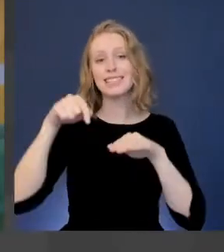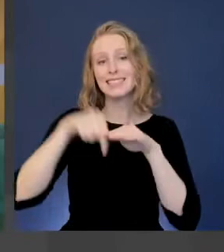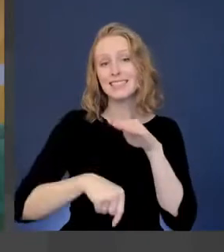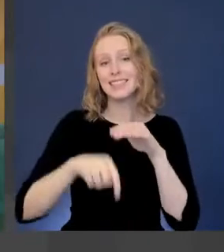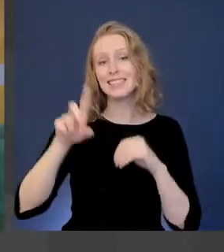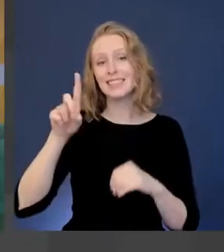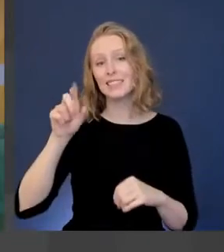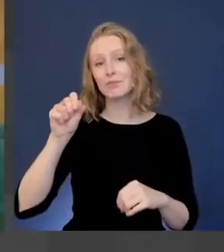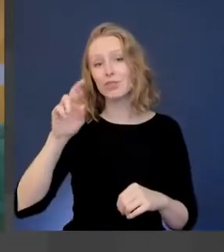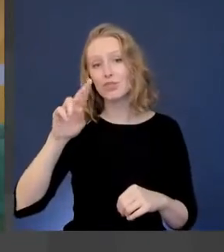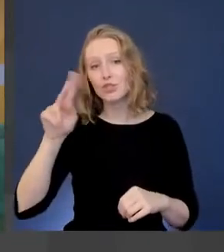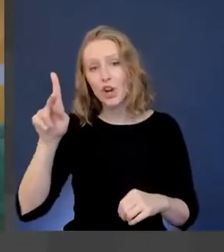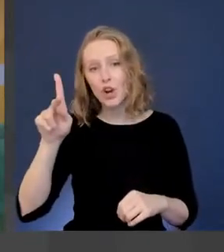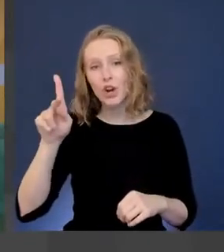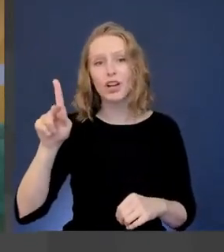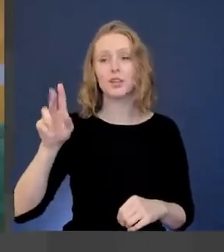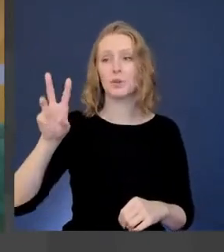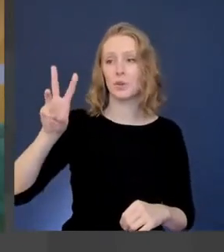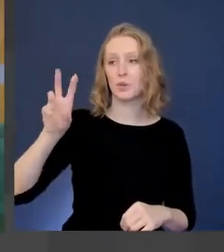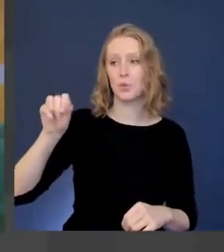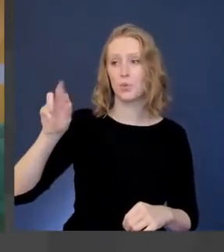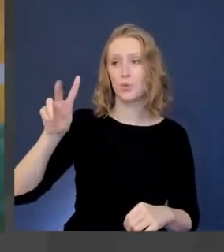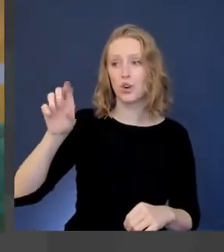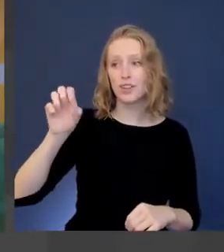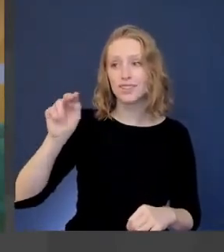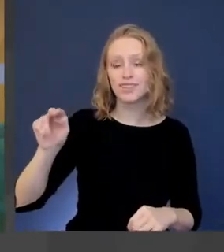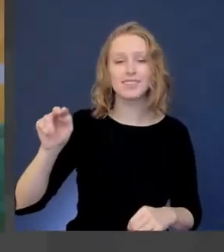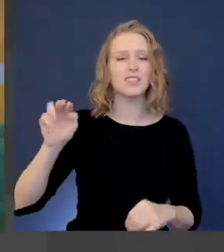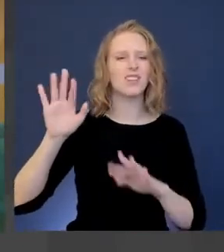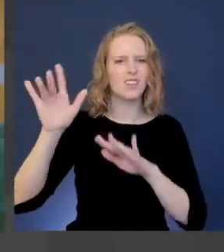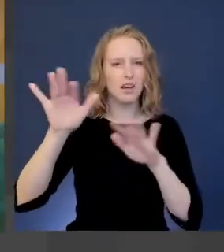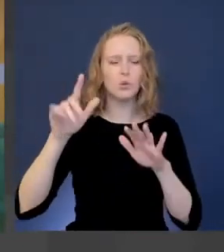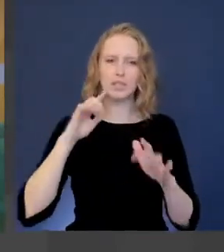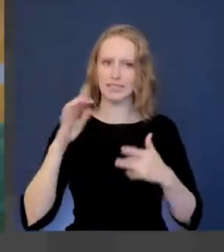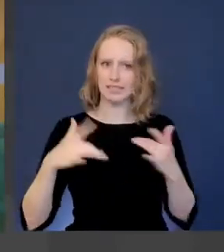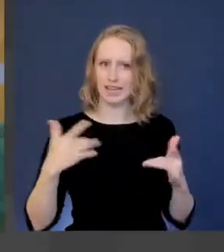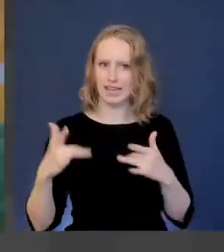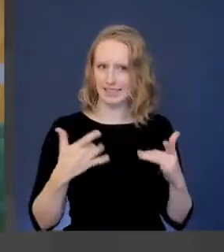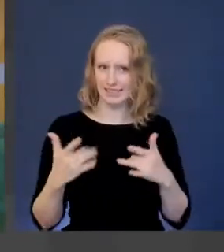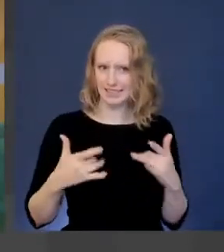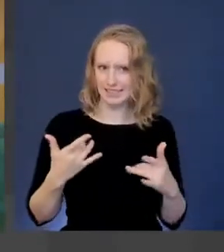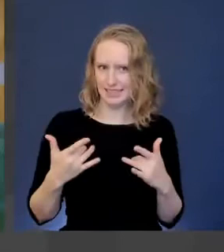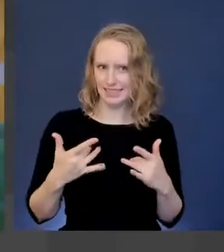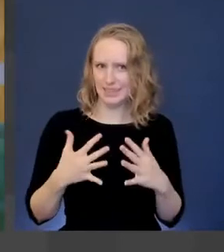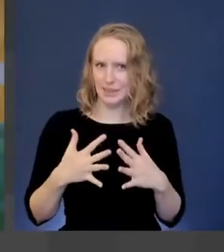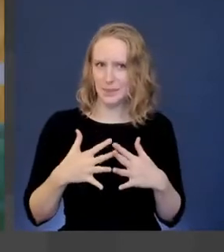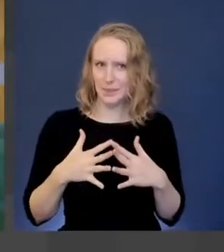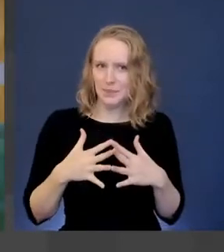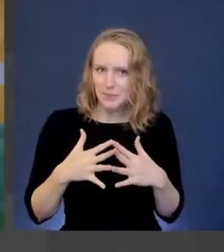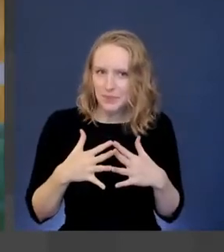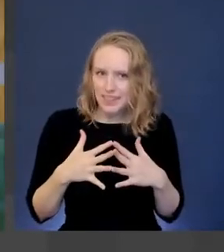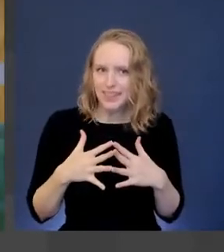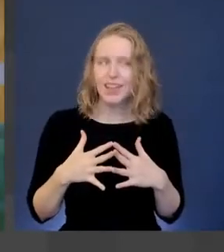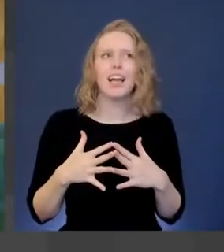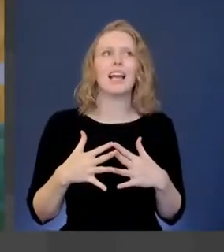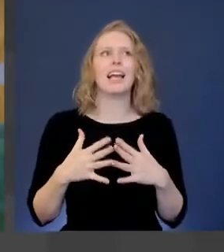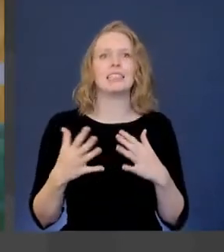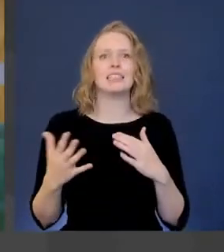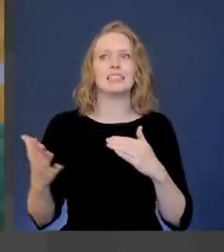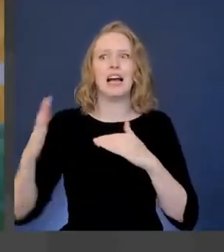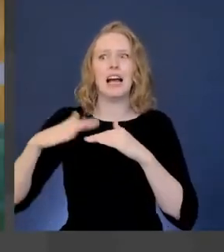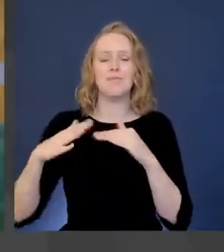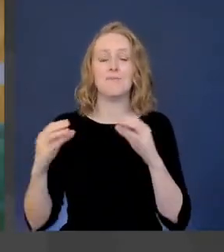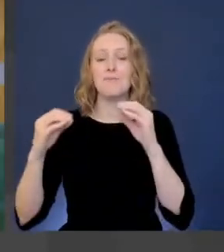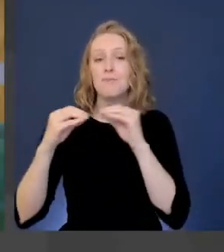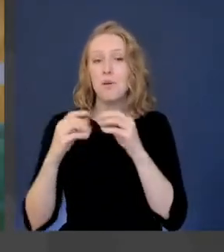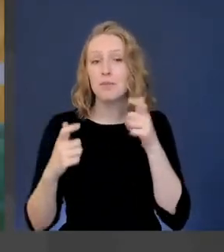And we're so excited about this, and we know everyone is. And so it got a bit bigger because we really want to do this